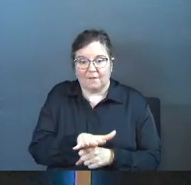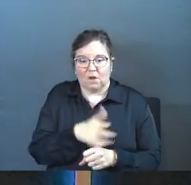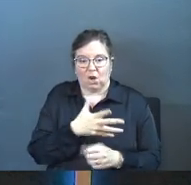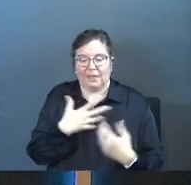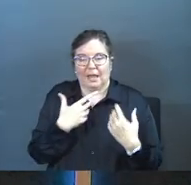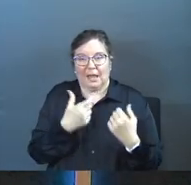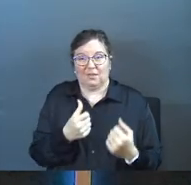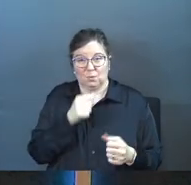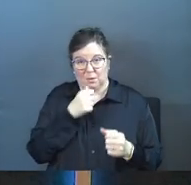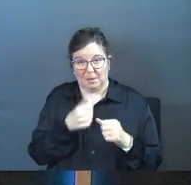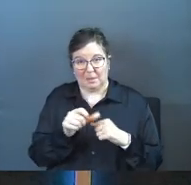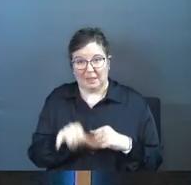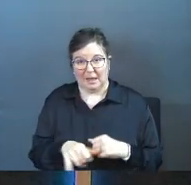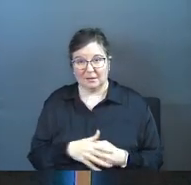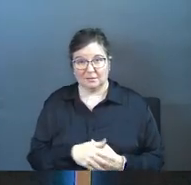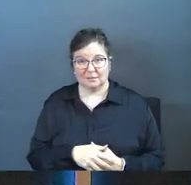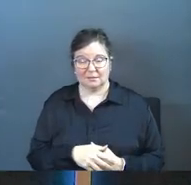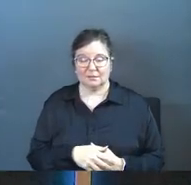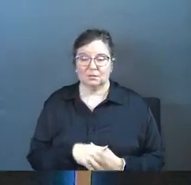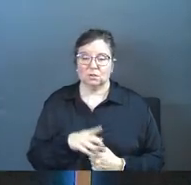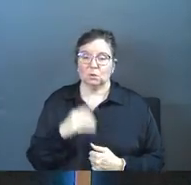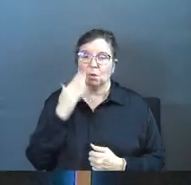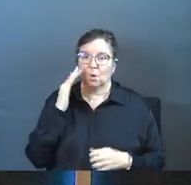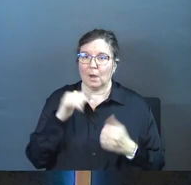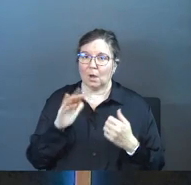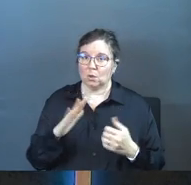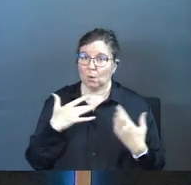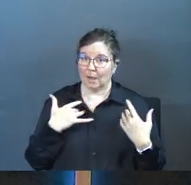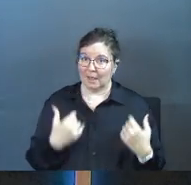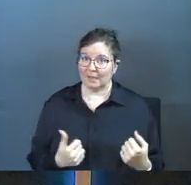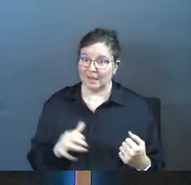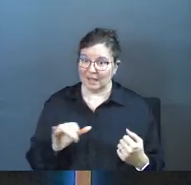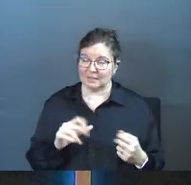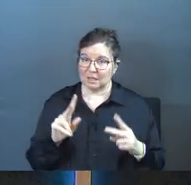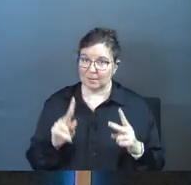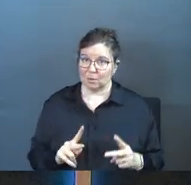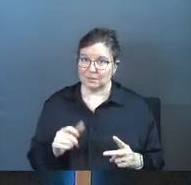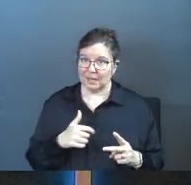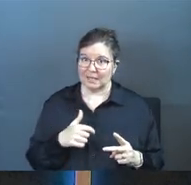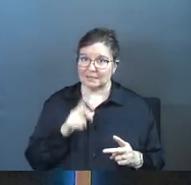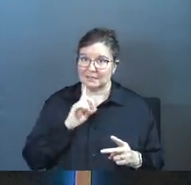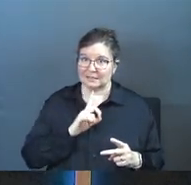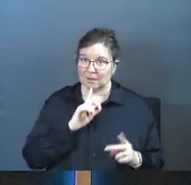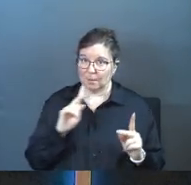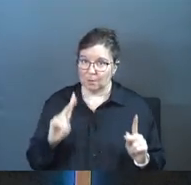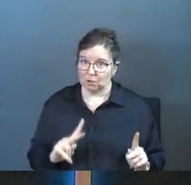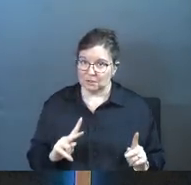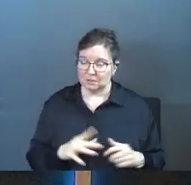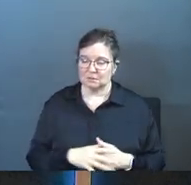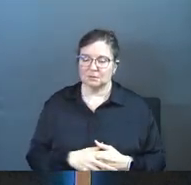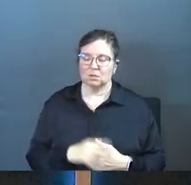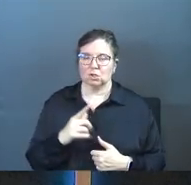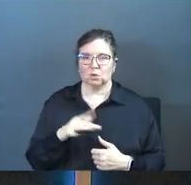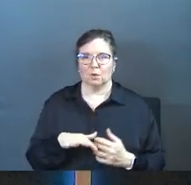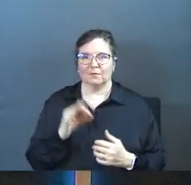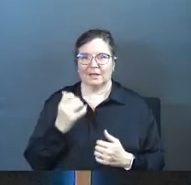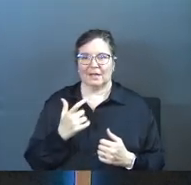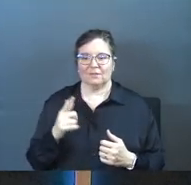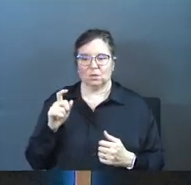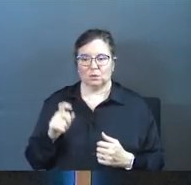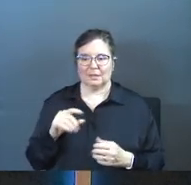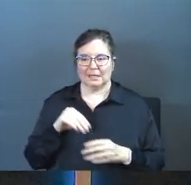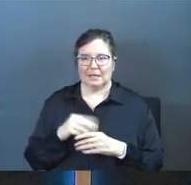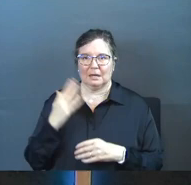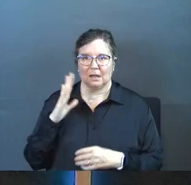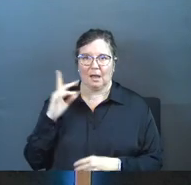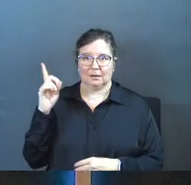they healthy? Do you guys remember that? Yeah. You know how you're healthy as a person, as a single person? You find everything that you